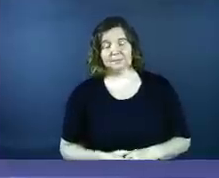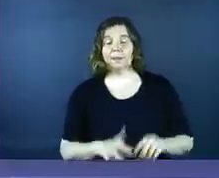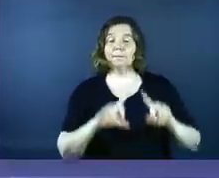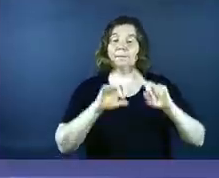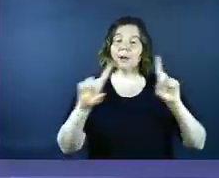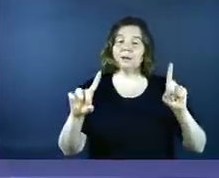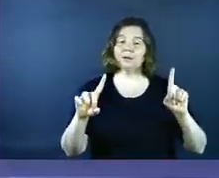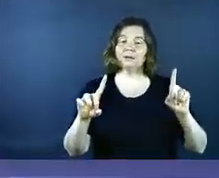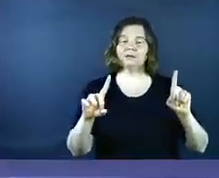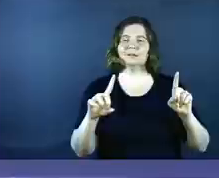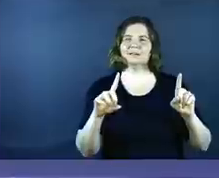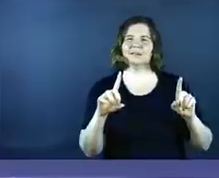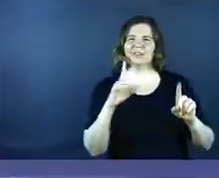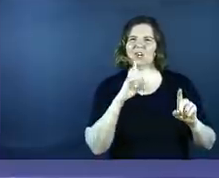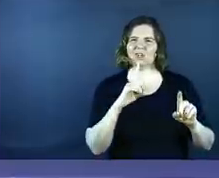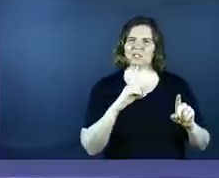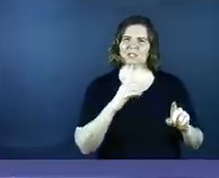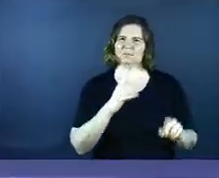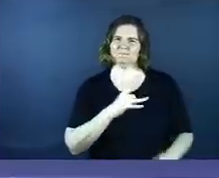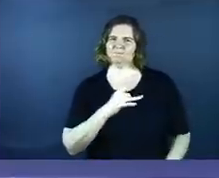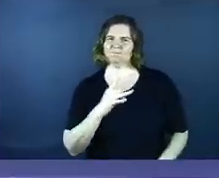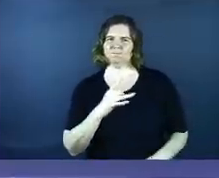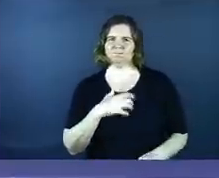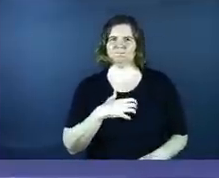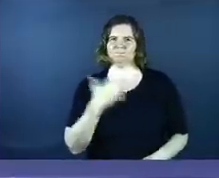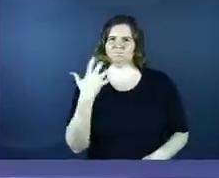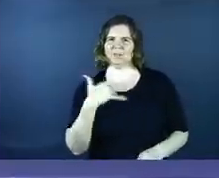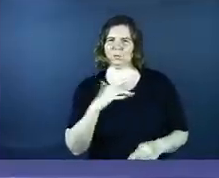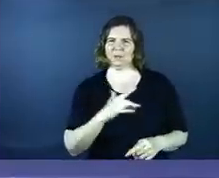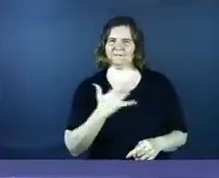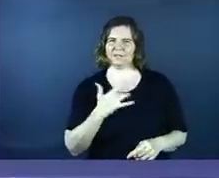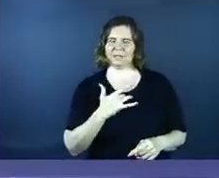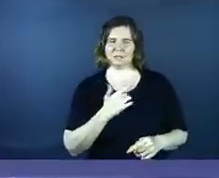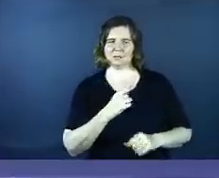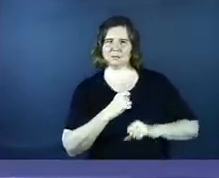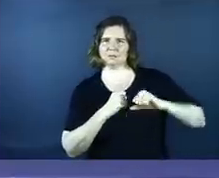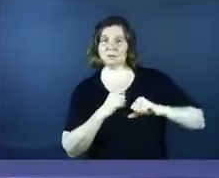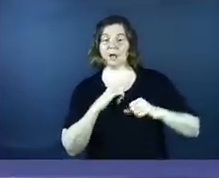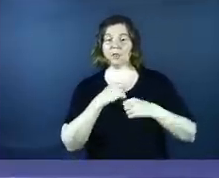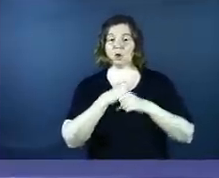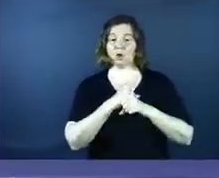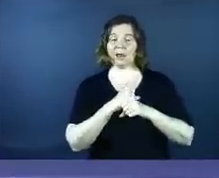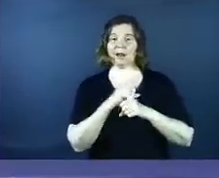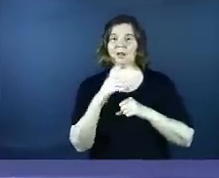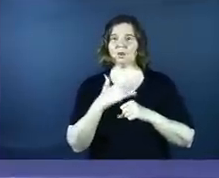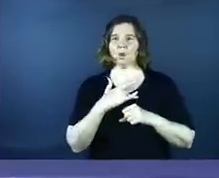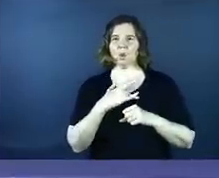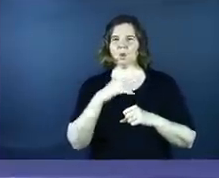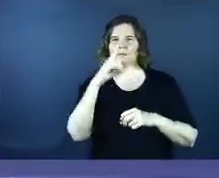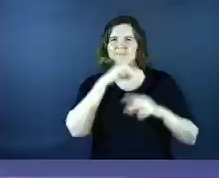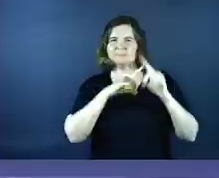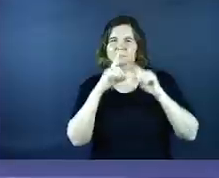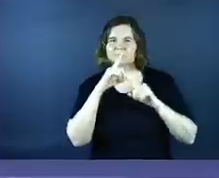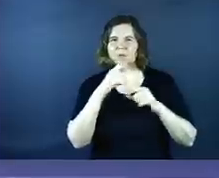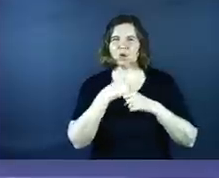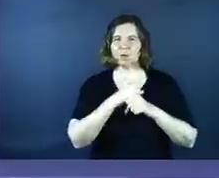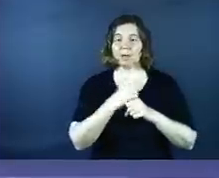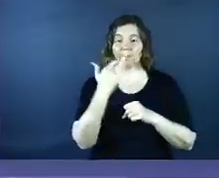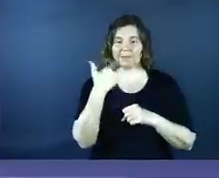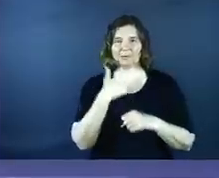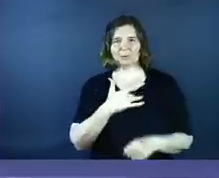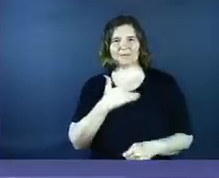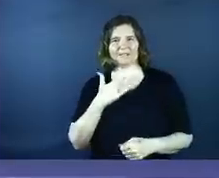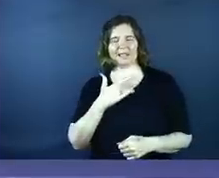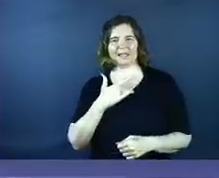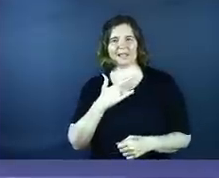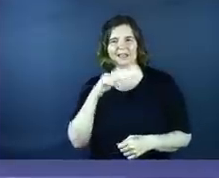But there's a hostility that we feel. And those things are created, and those fictions are created because we